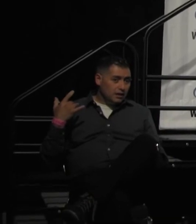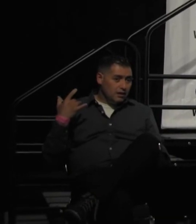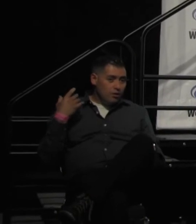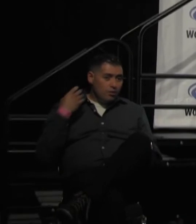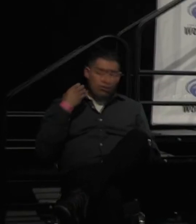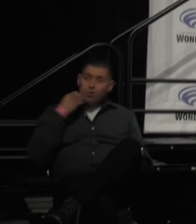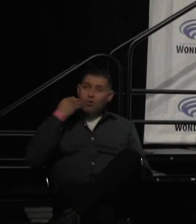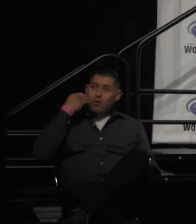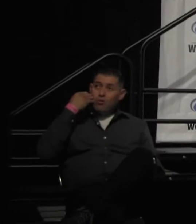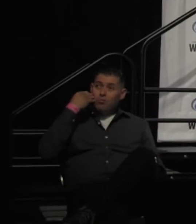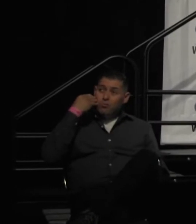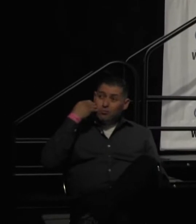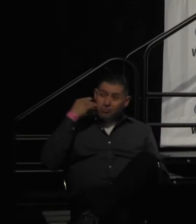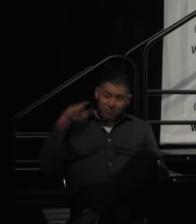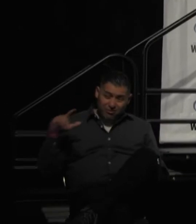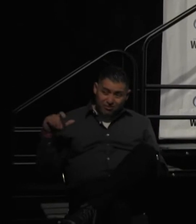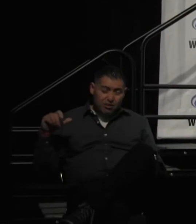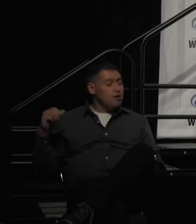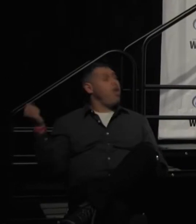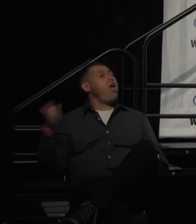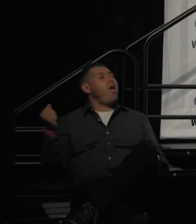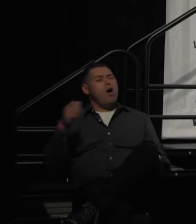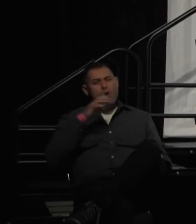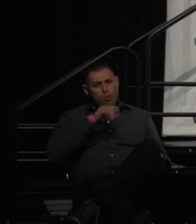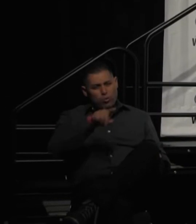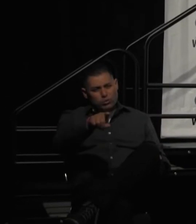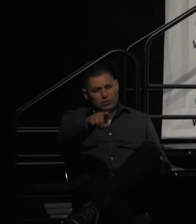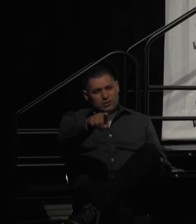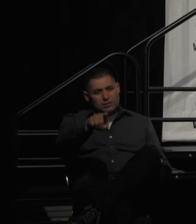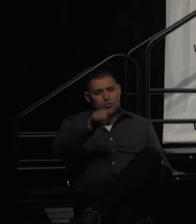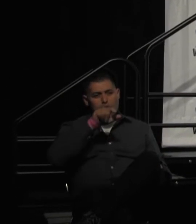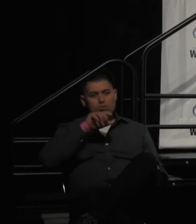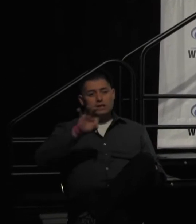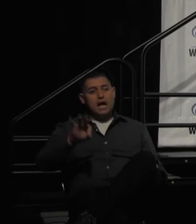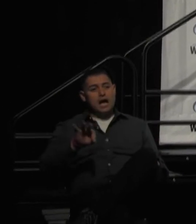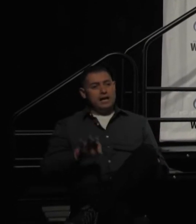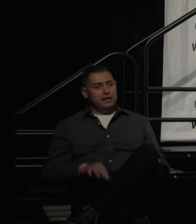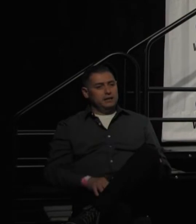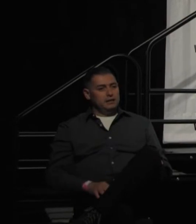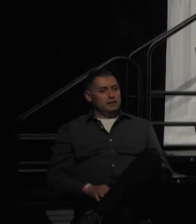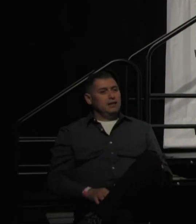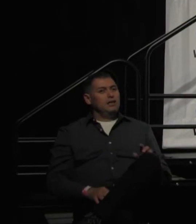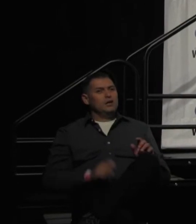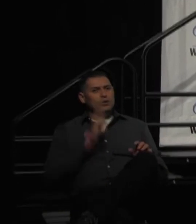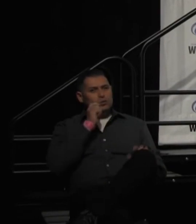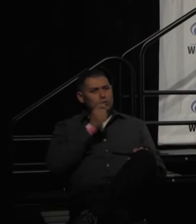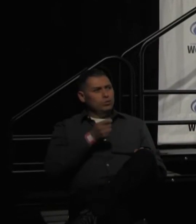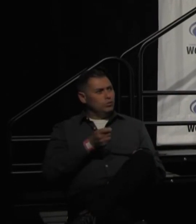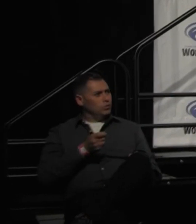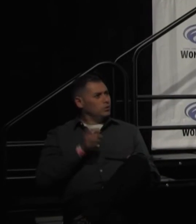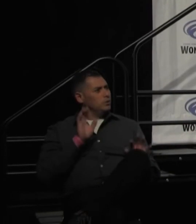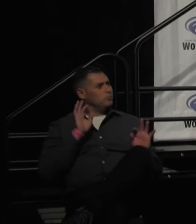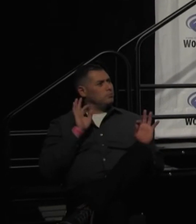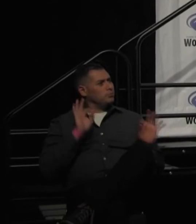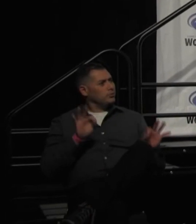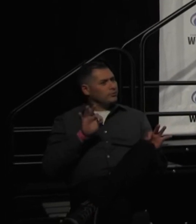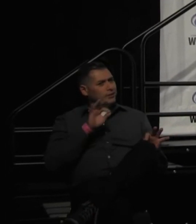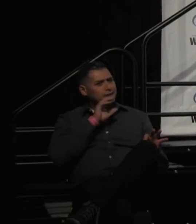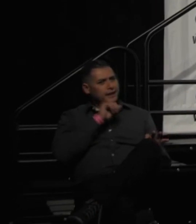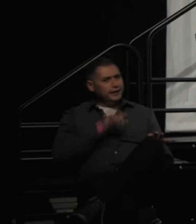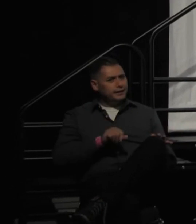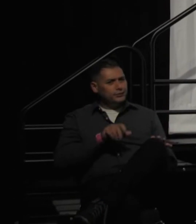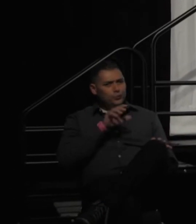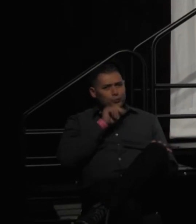Home? Yeah. Okay. How old are you? 9. Oh, cool. What's up? Perfect age.